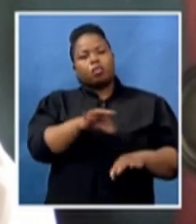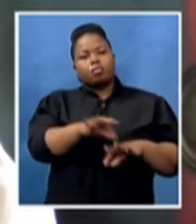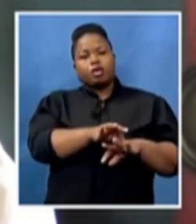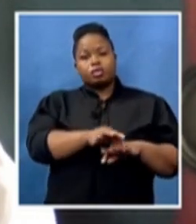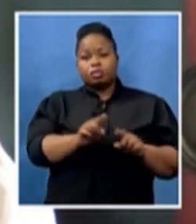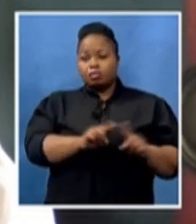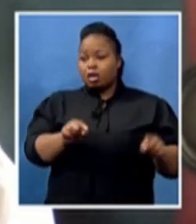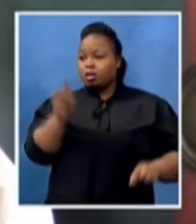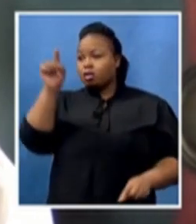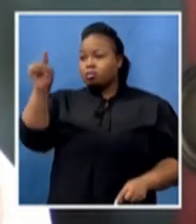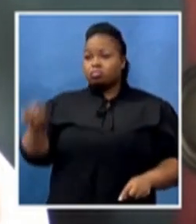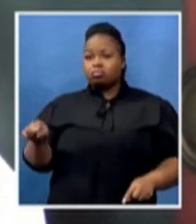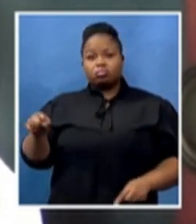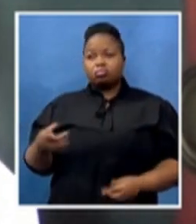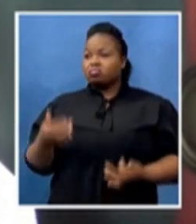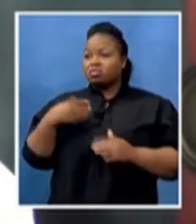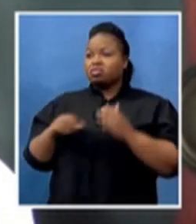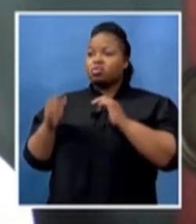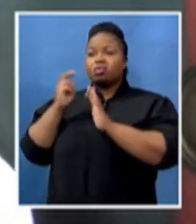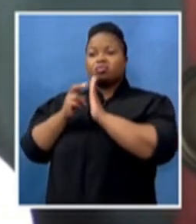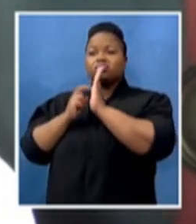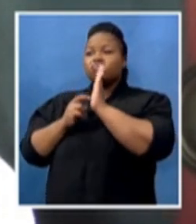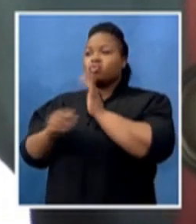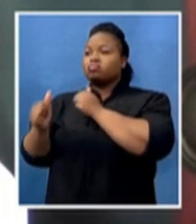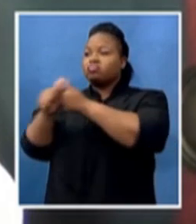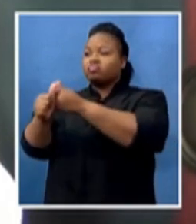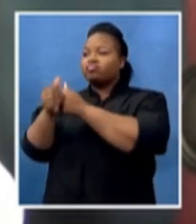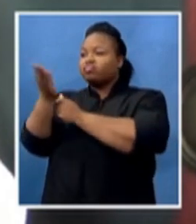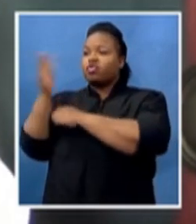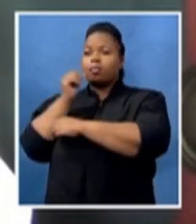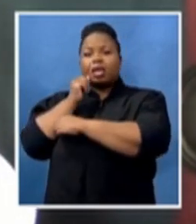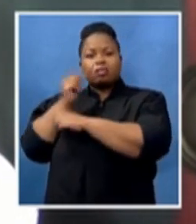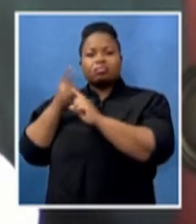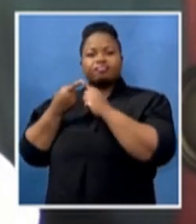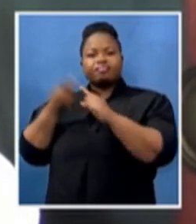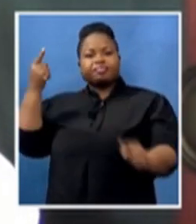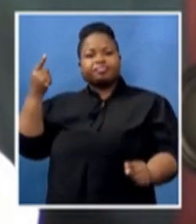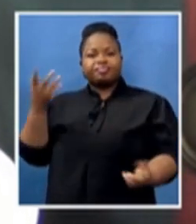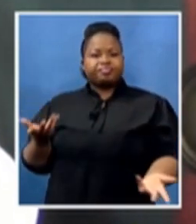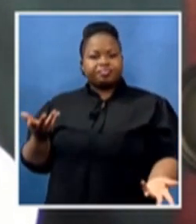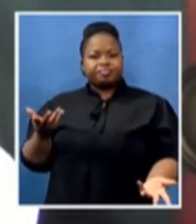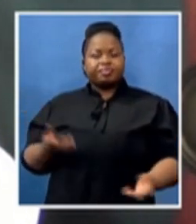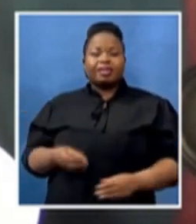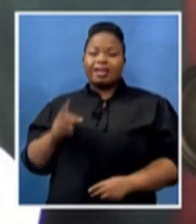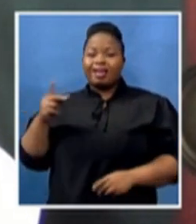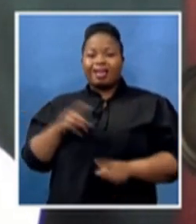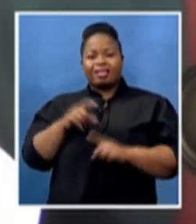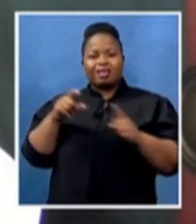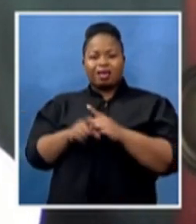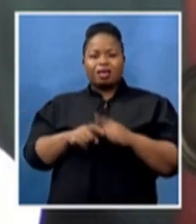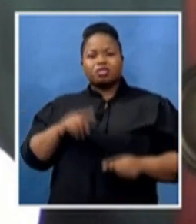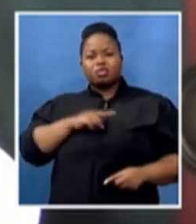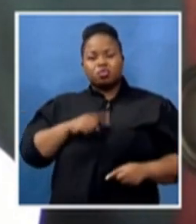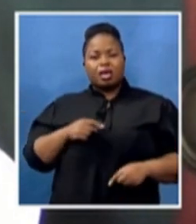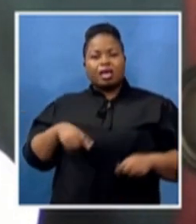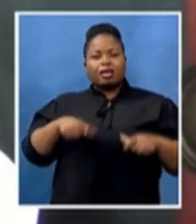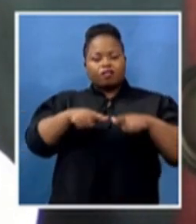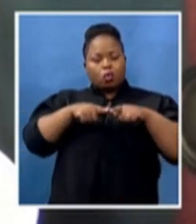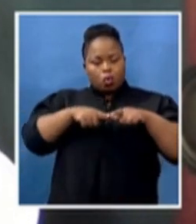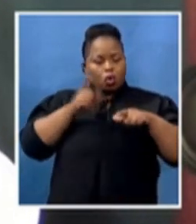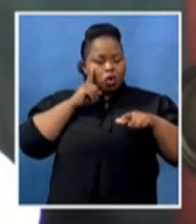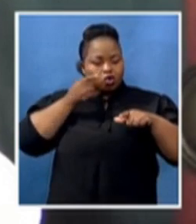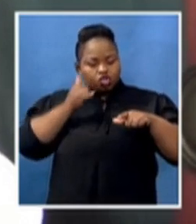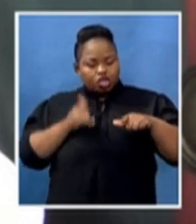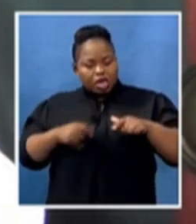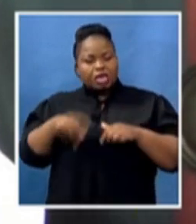directed at young men. Certain cultures conduct virginity tests on young girls, yet there is